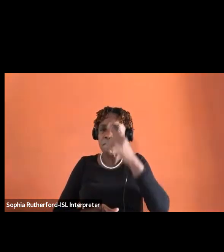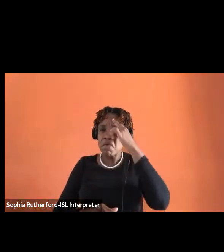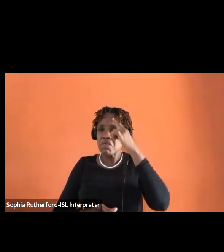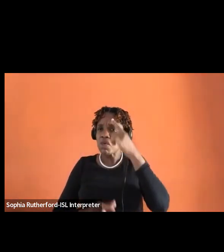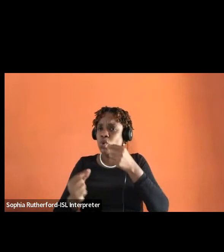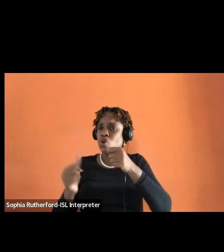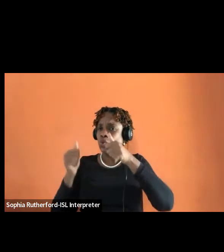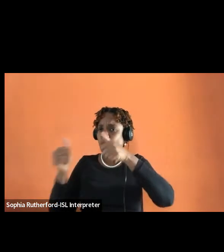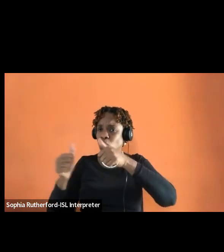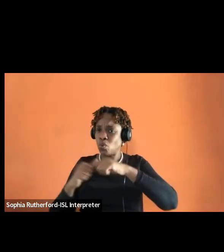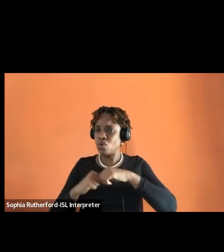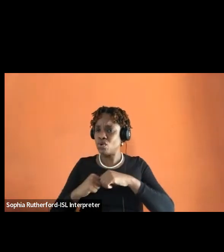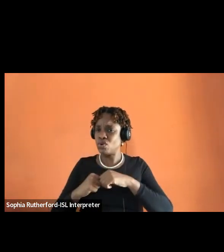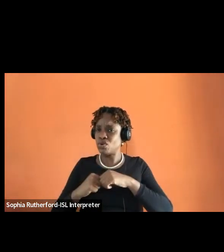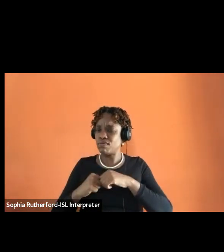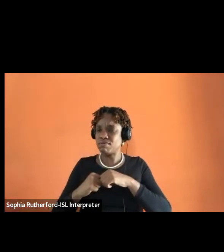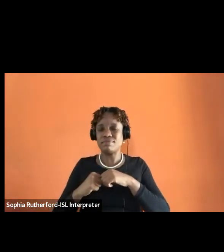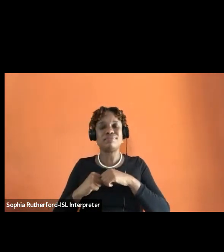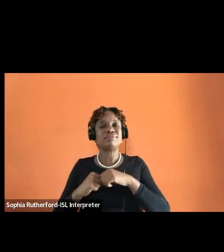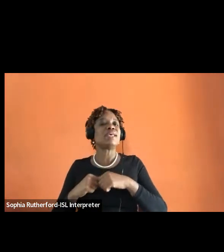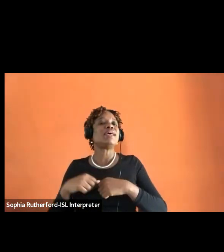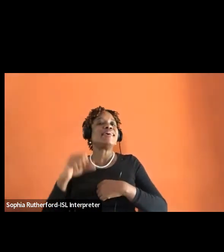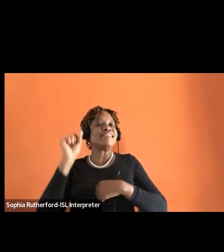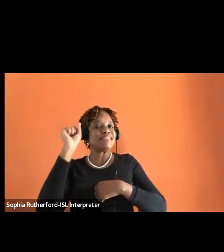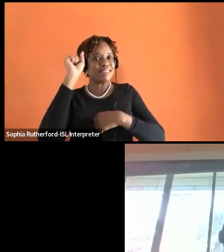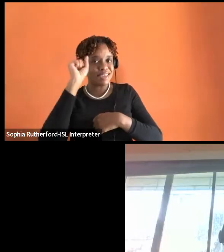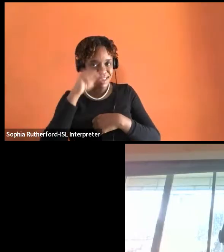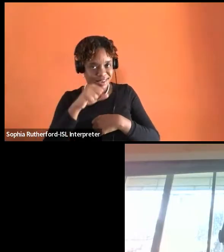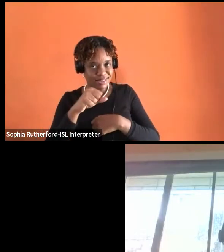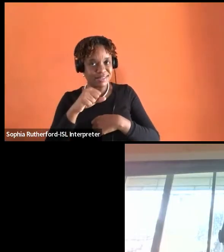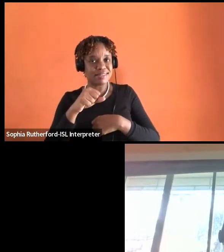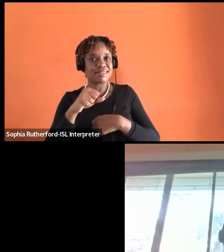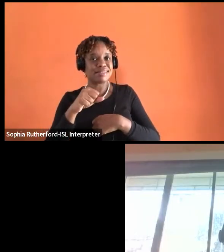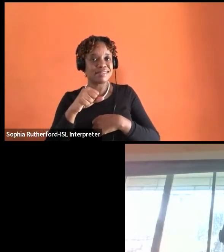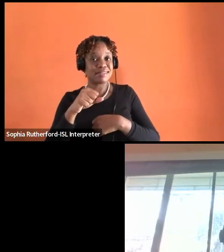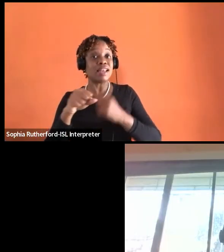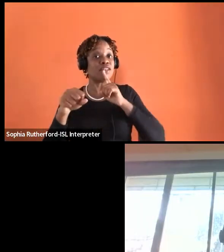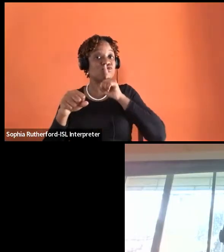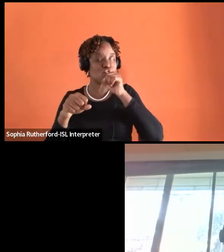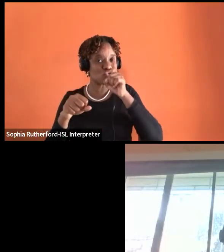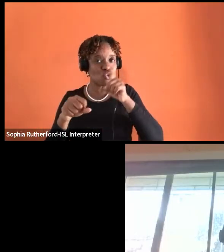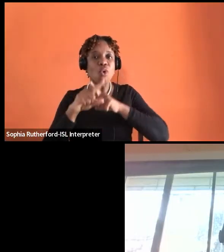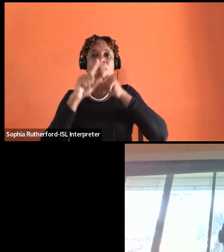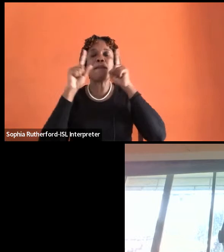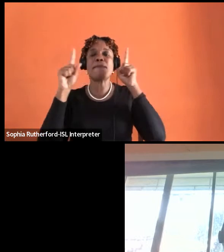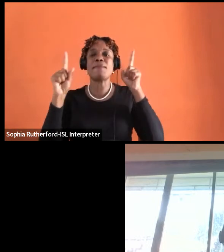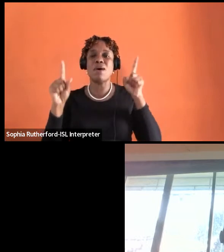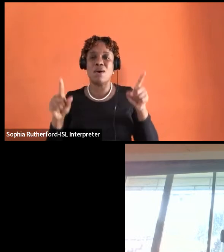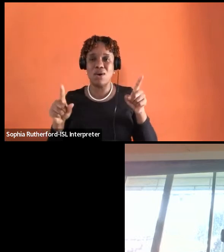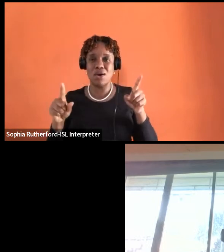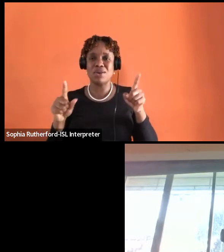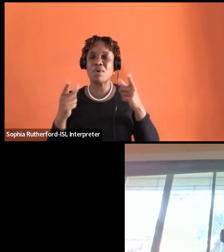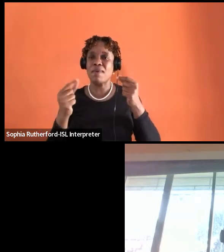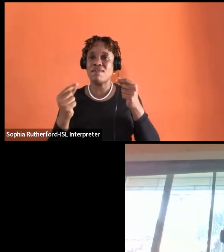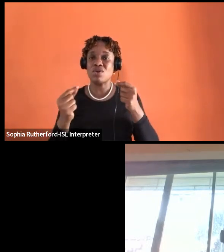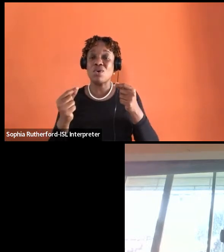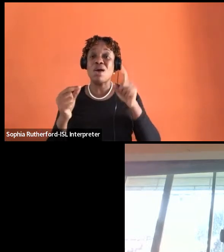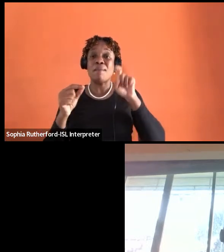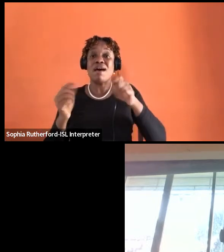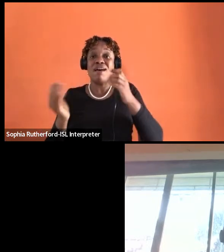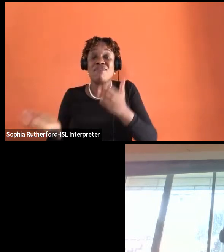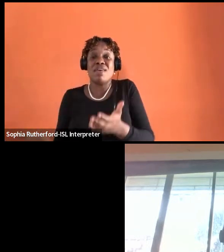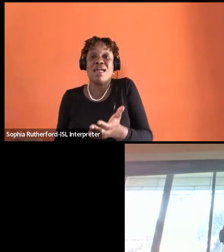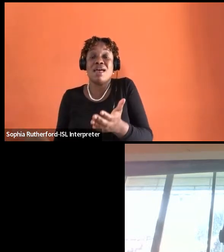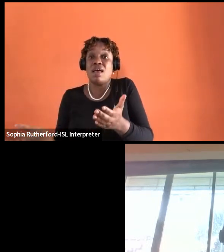in your class. Yes, I did. But I had to lift that child up and down